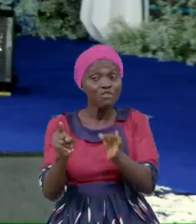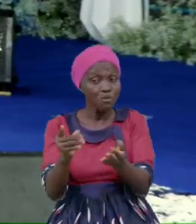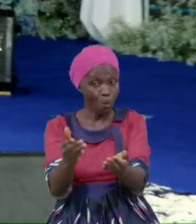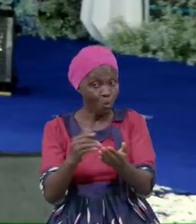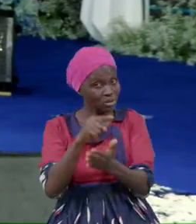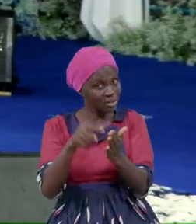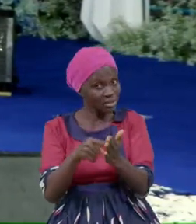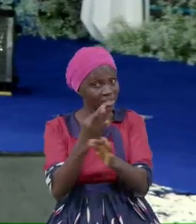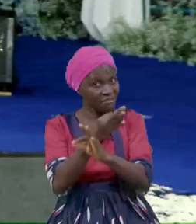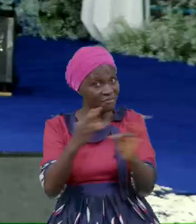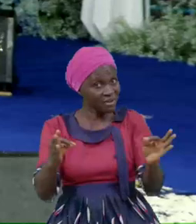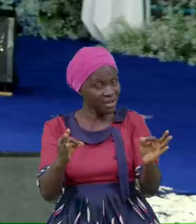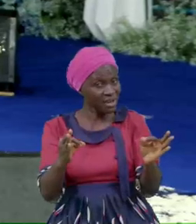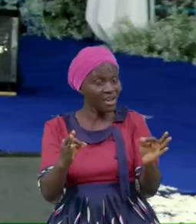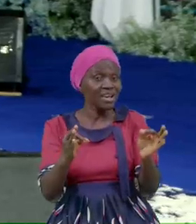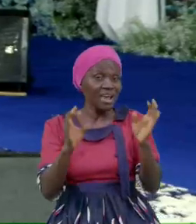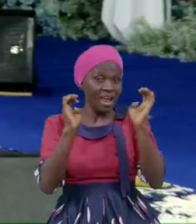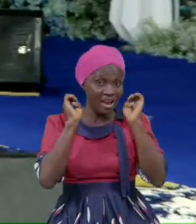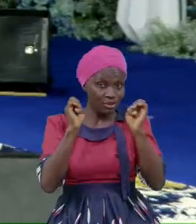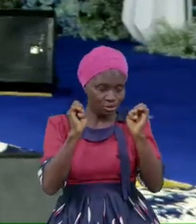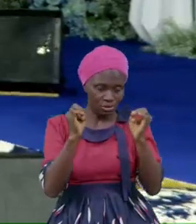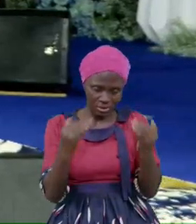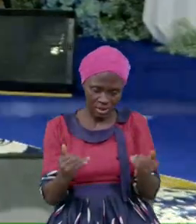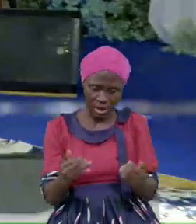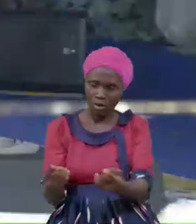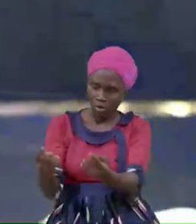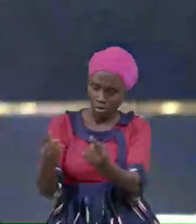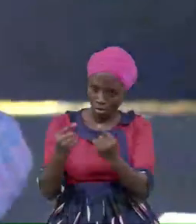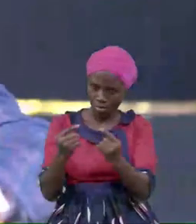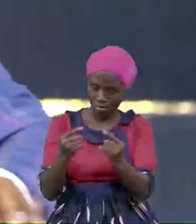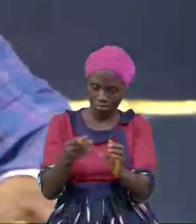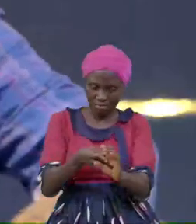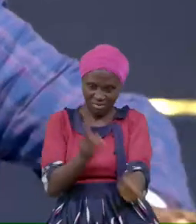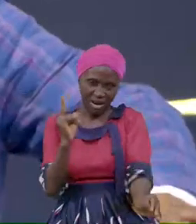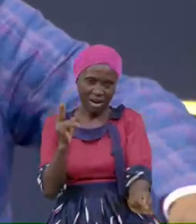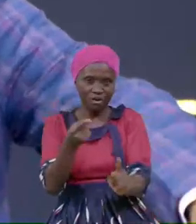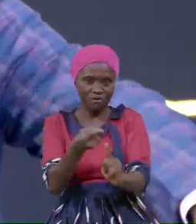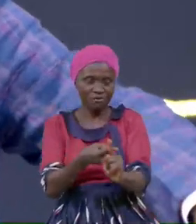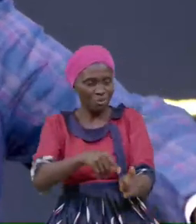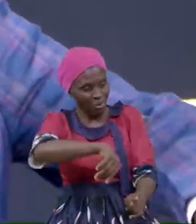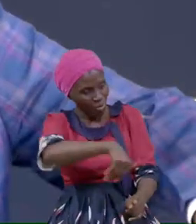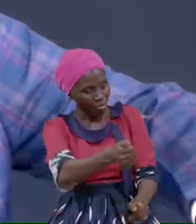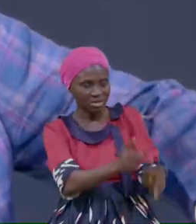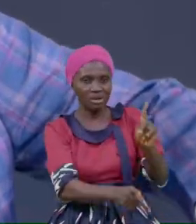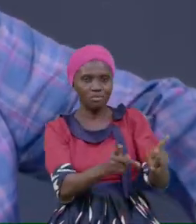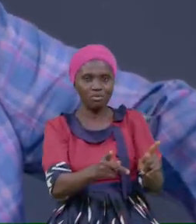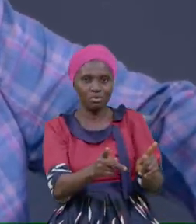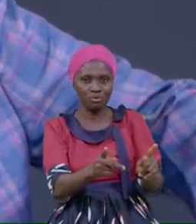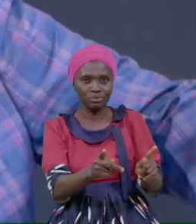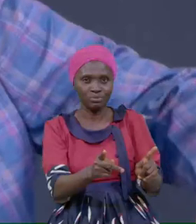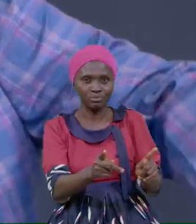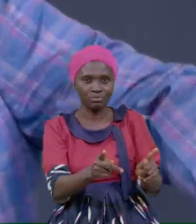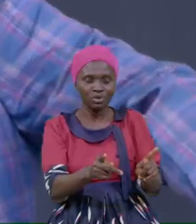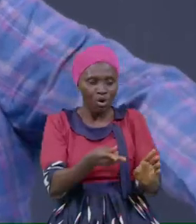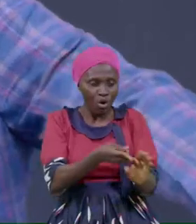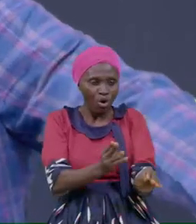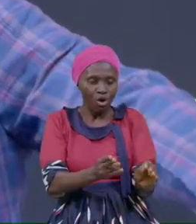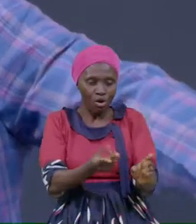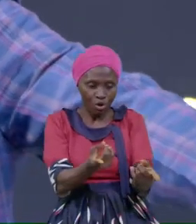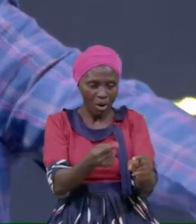education, come out from the rest of the people who are illiterates. And those who want